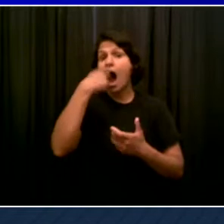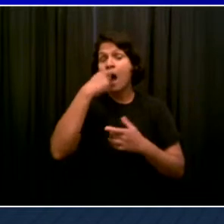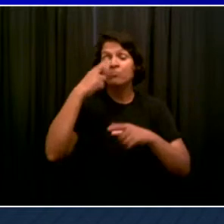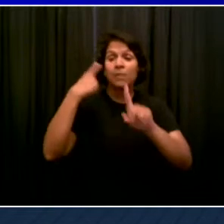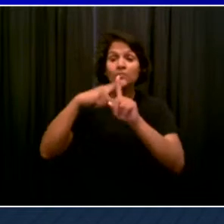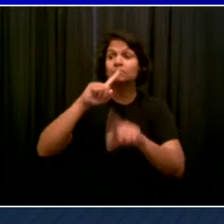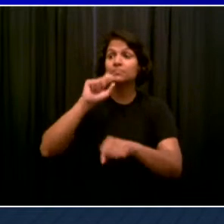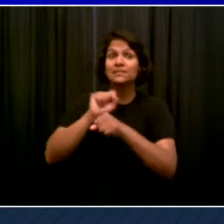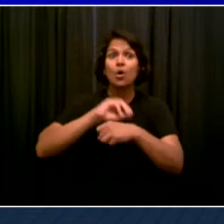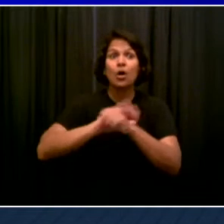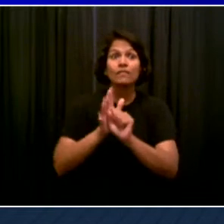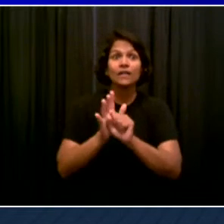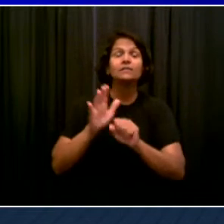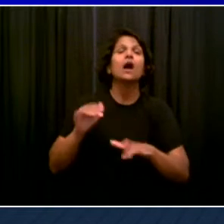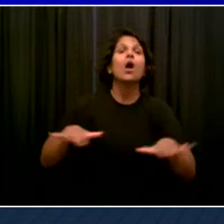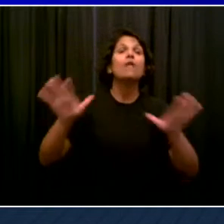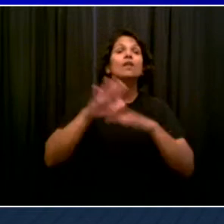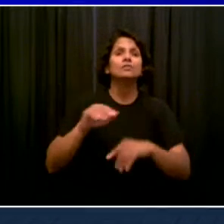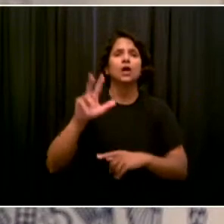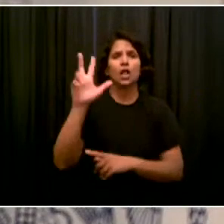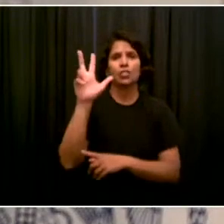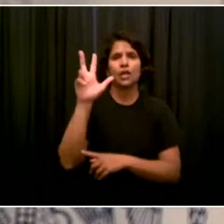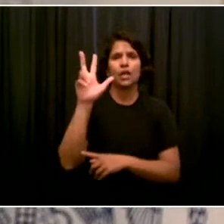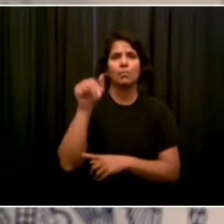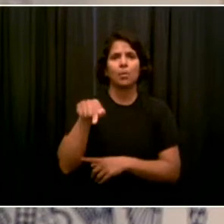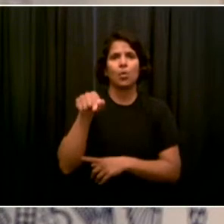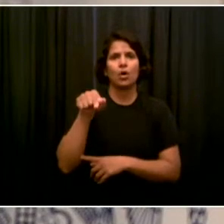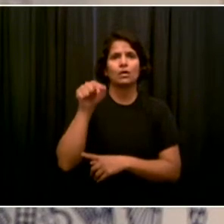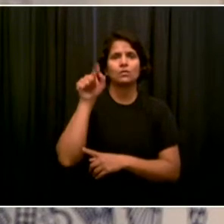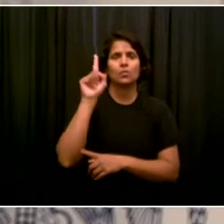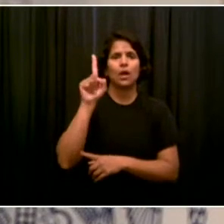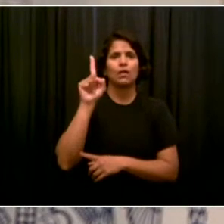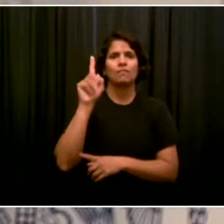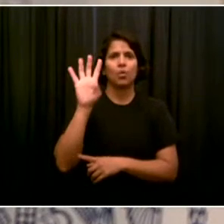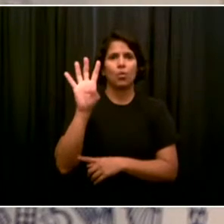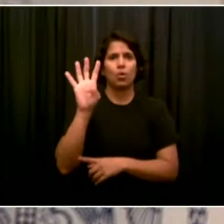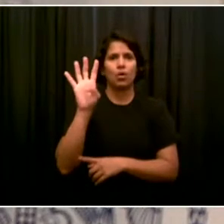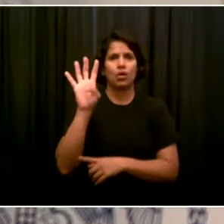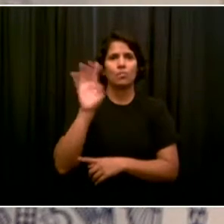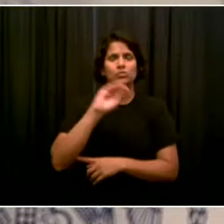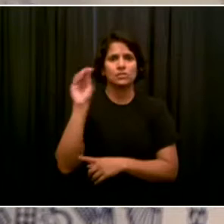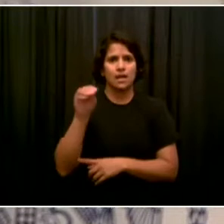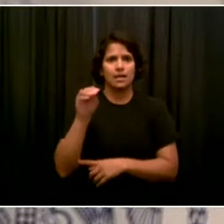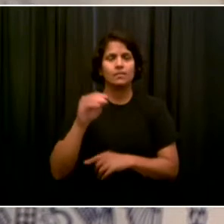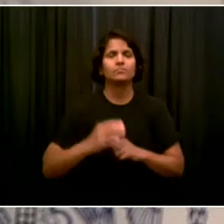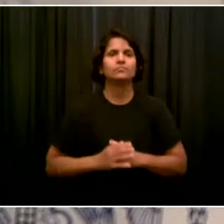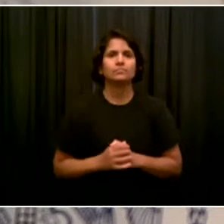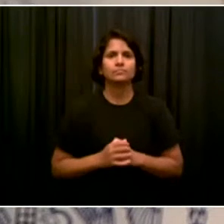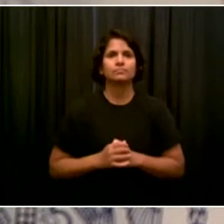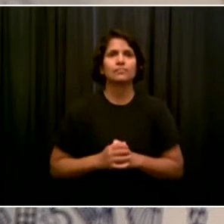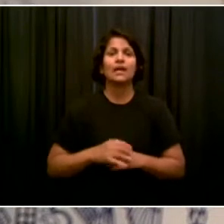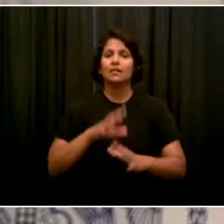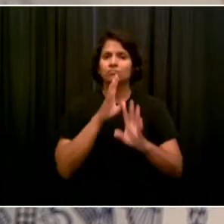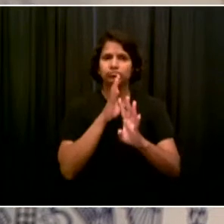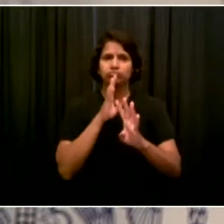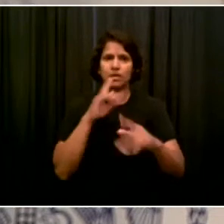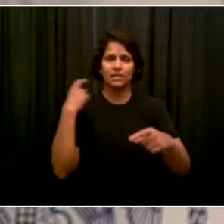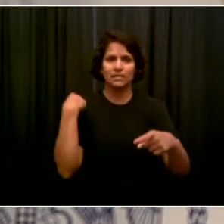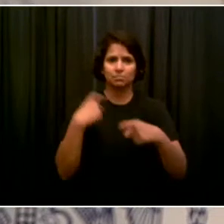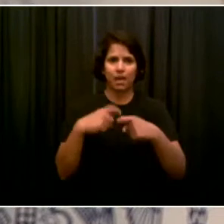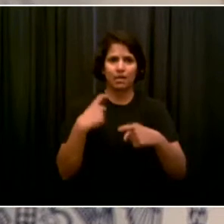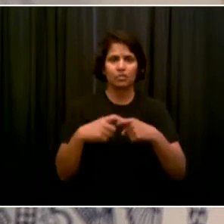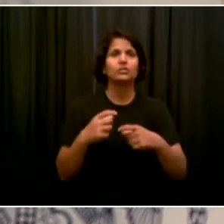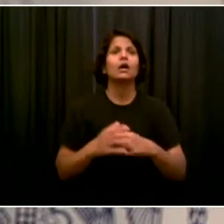average 3.14%. Let's say a few words in Spanish. I'm going back to the topic of public safety.